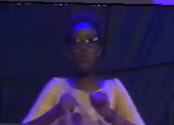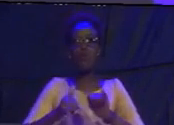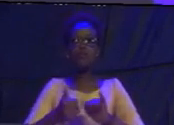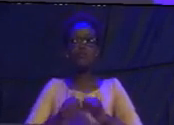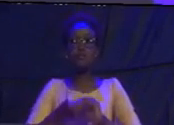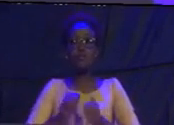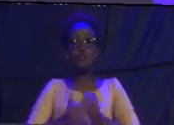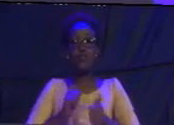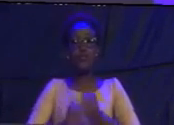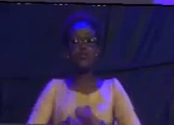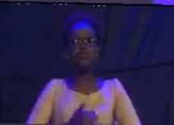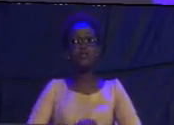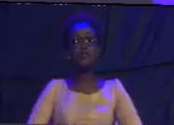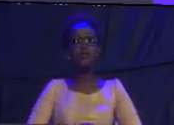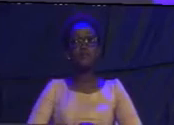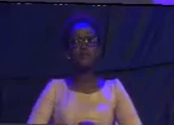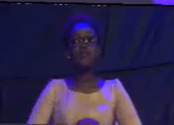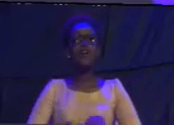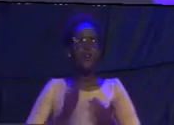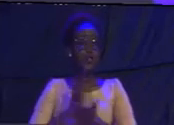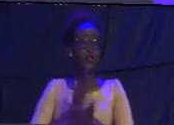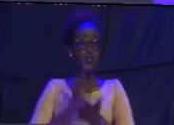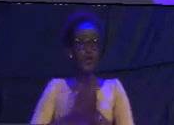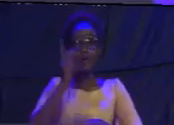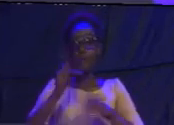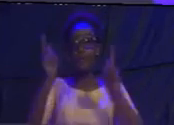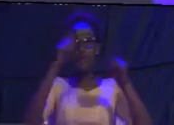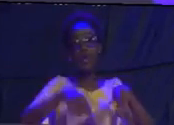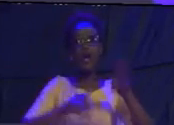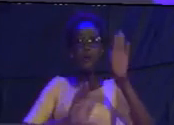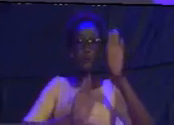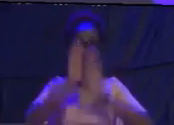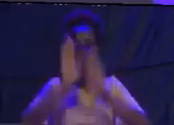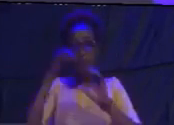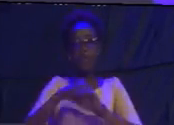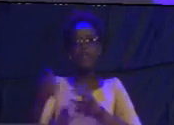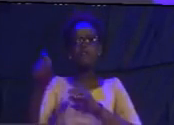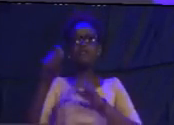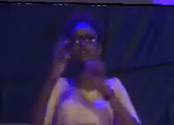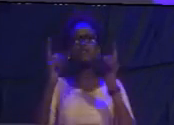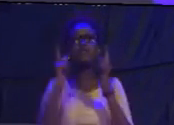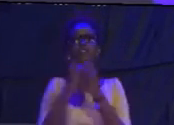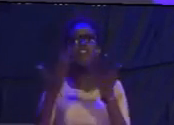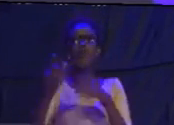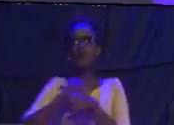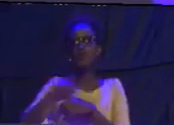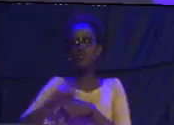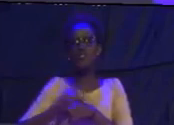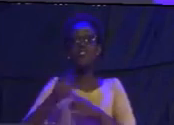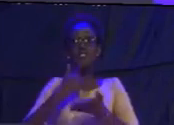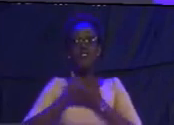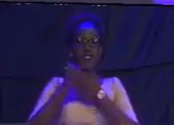in entertainment and sports. Kandi abazitabira amahugurwa bizabafasha cyane ahantu hose uzabuhagaze